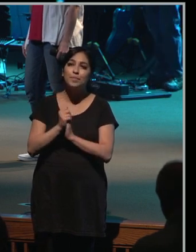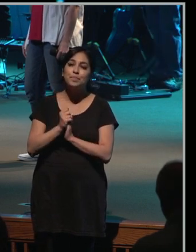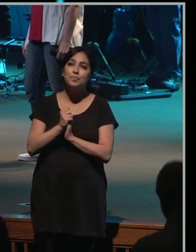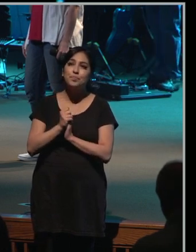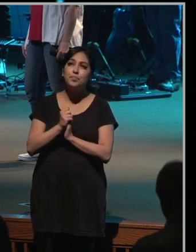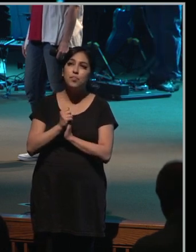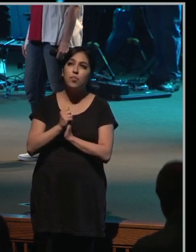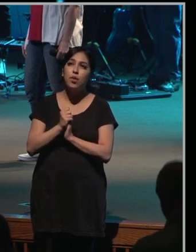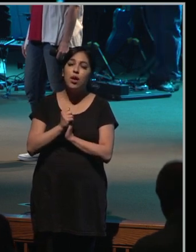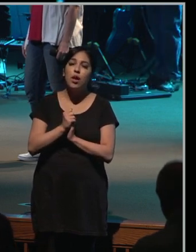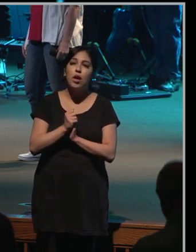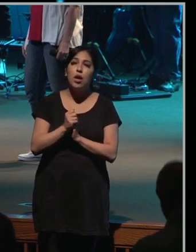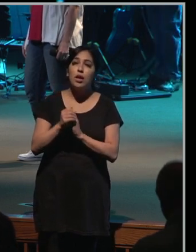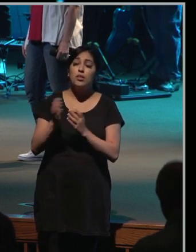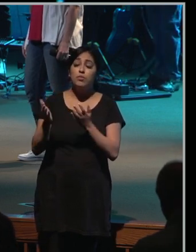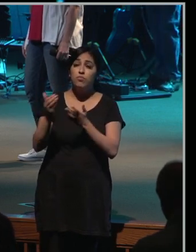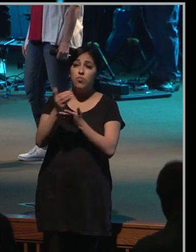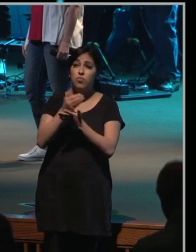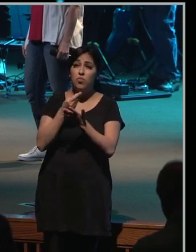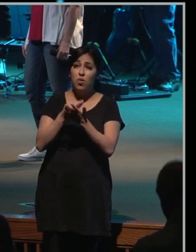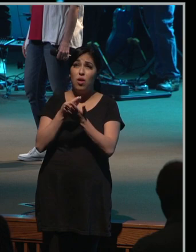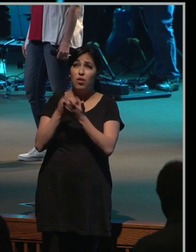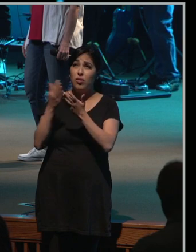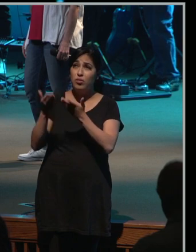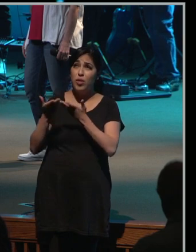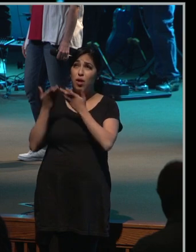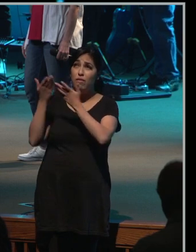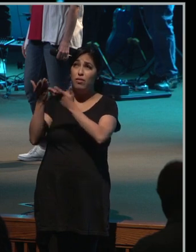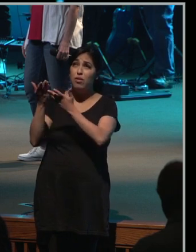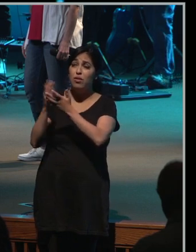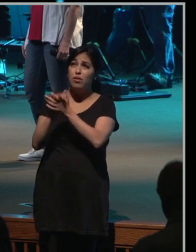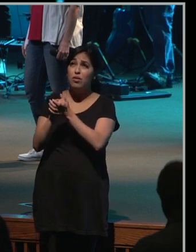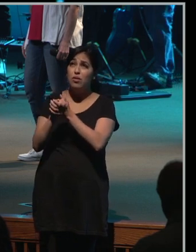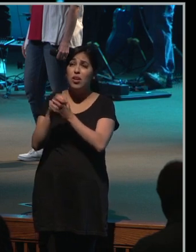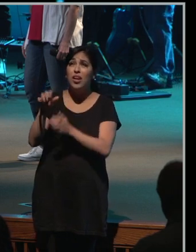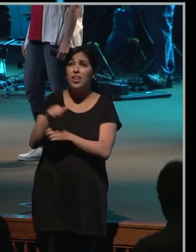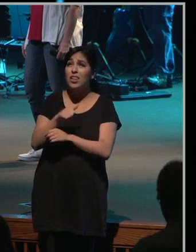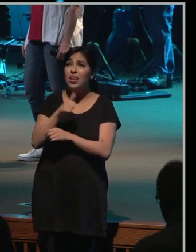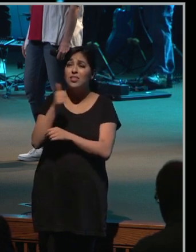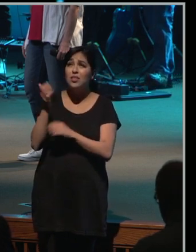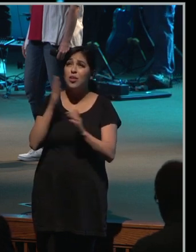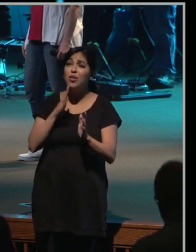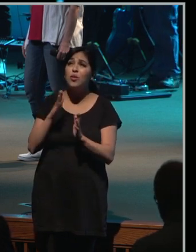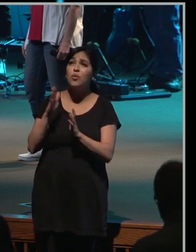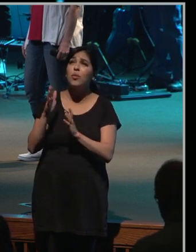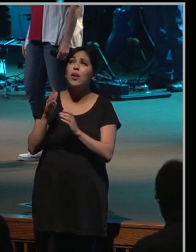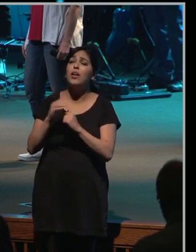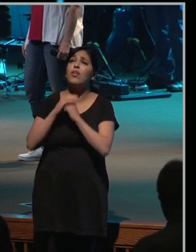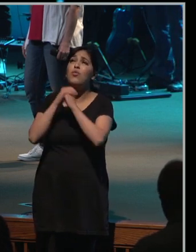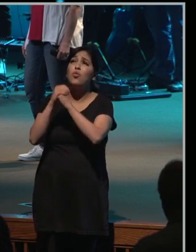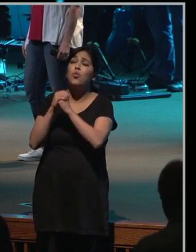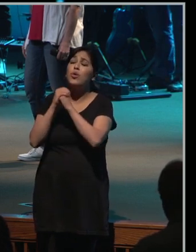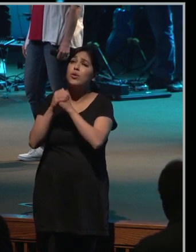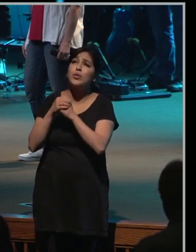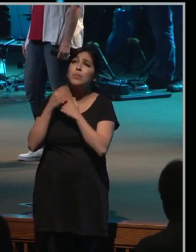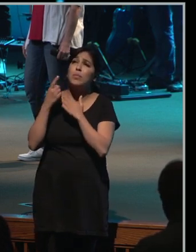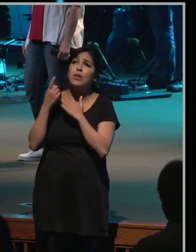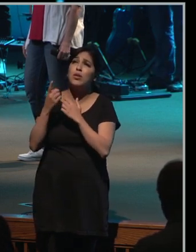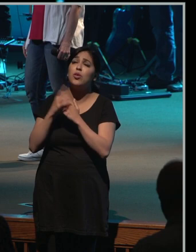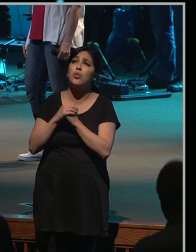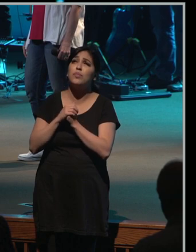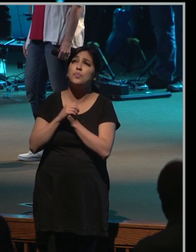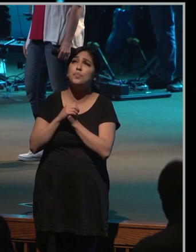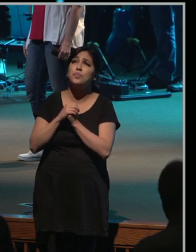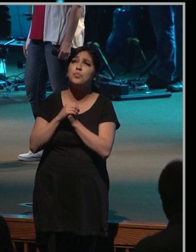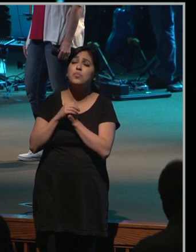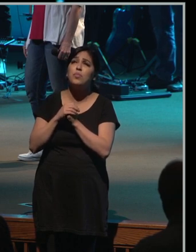Lord, as we offer up this offering, Lord, it's just another way of us worshiping you. It's giving back what was yours in the first place.